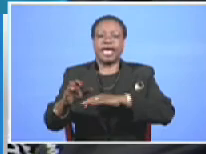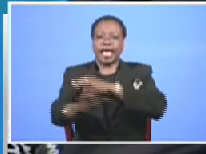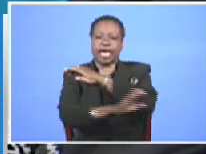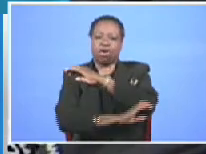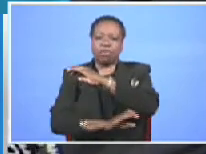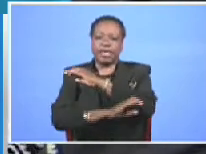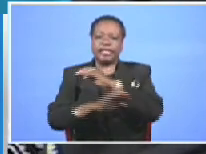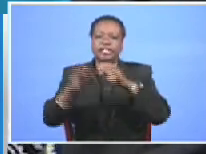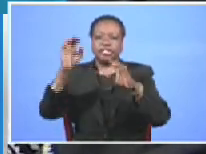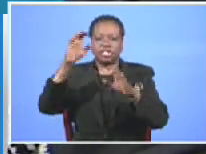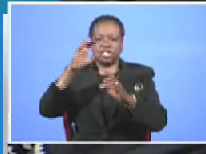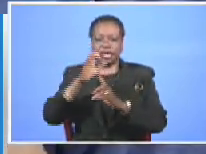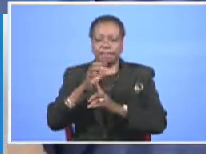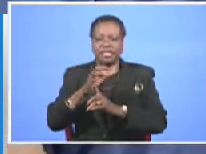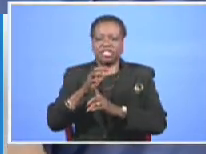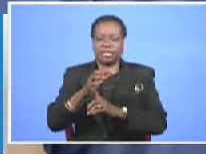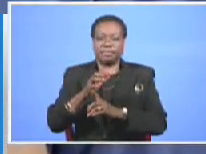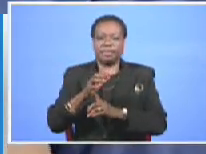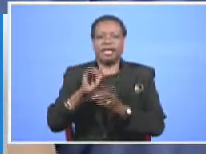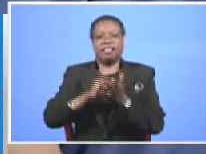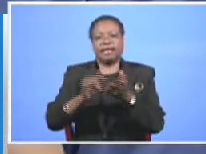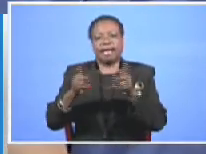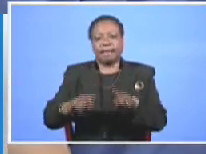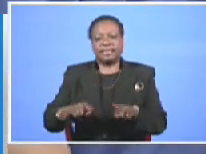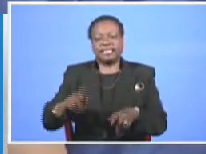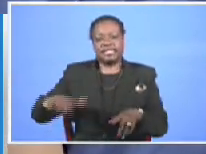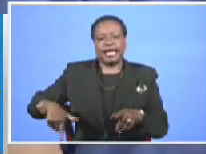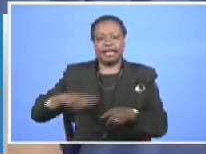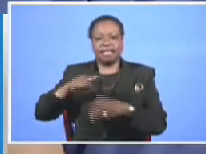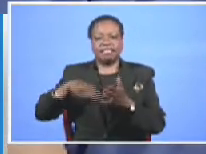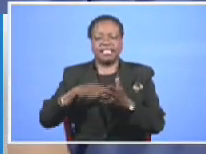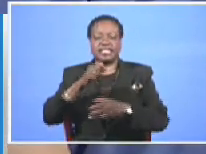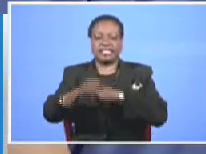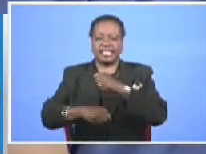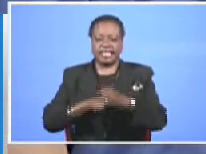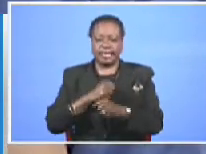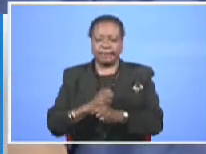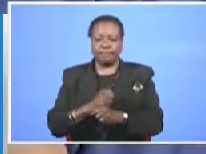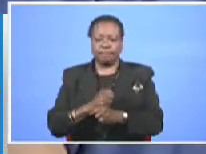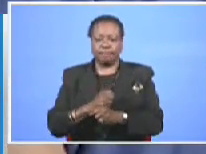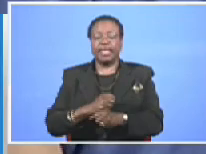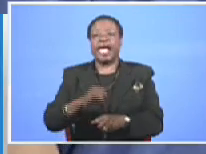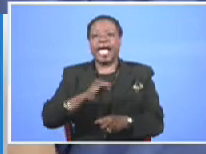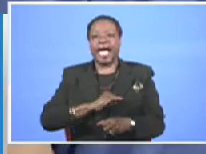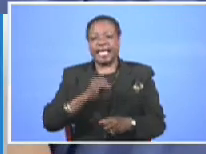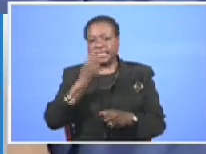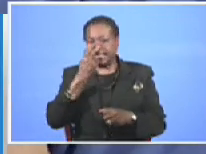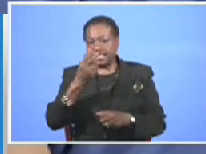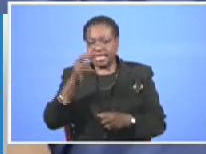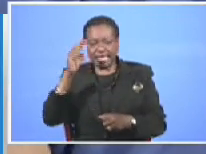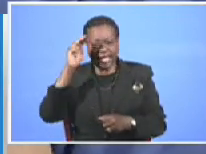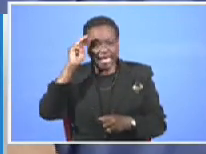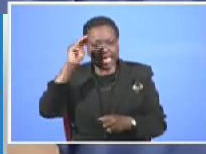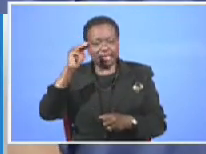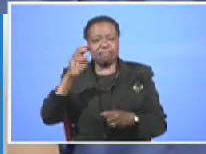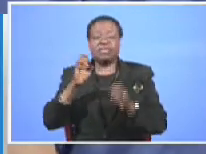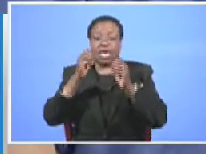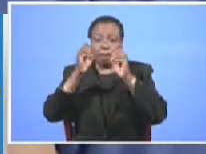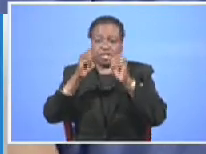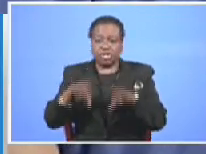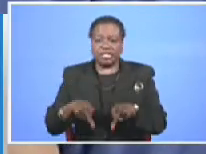championships that comes later this year. Being somebody that I've had the opportunity of seeing grown, mentor,